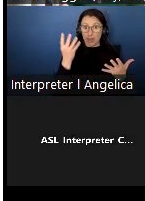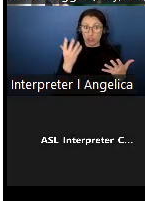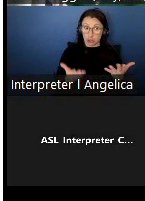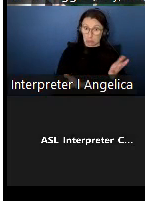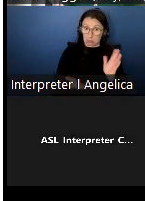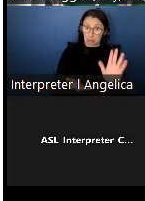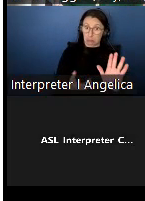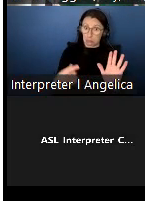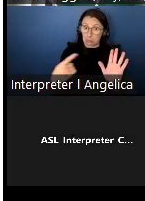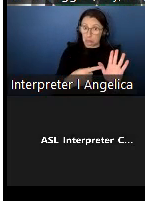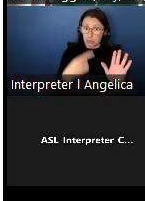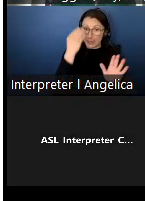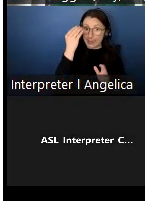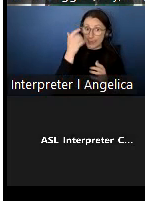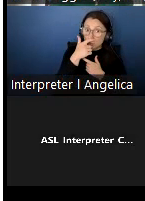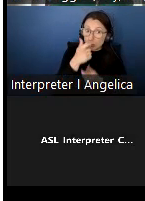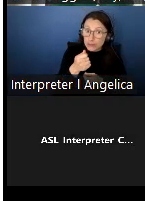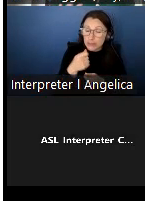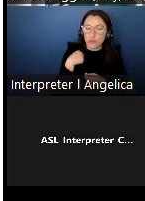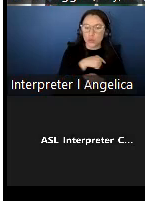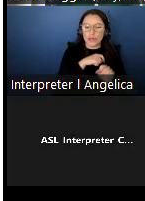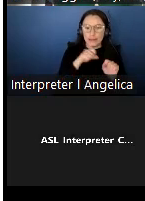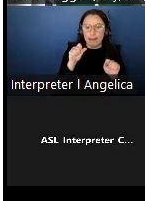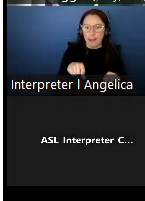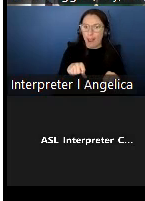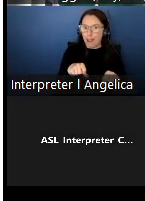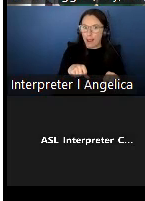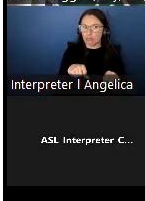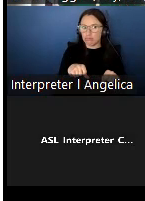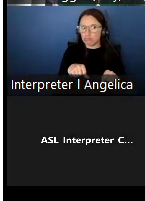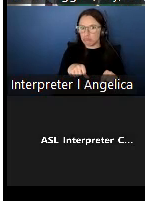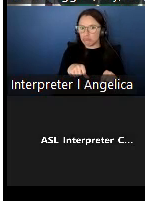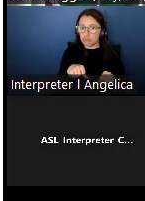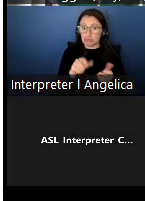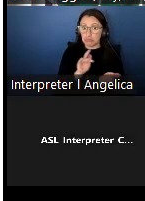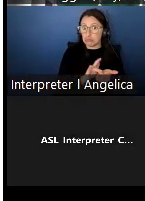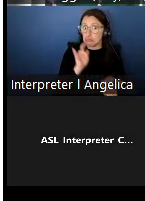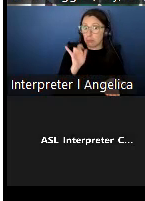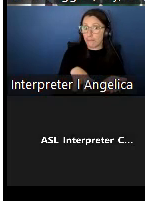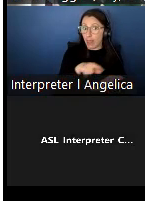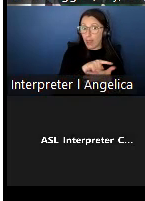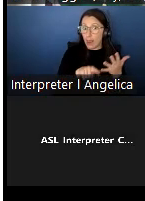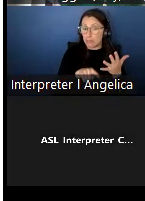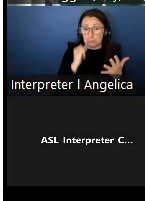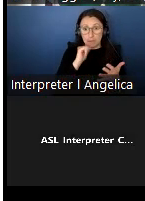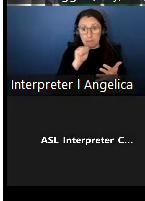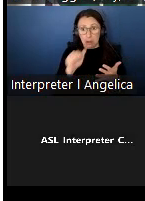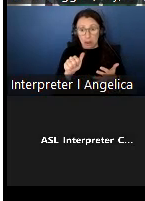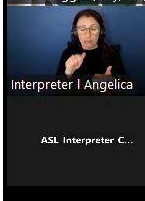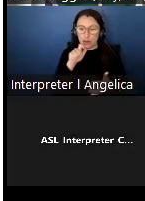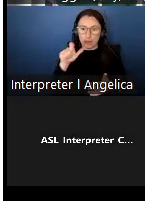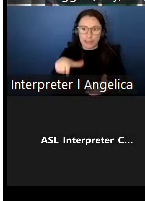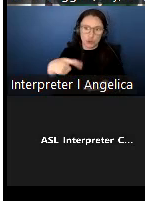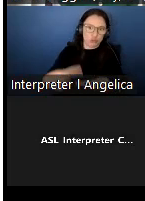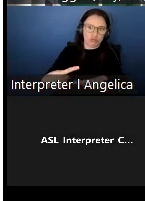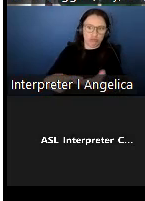you're interested, we can take advantage of that. And if not, we don't need to explore it further. I think